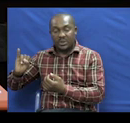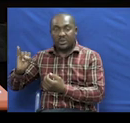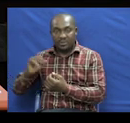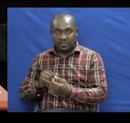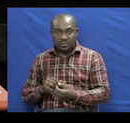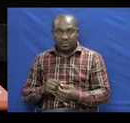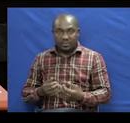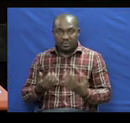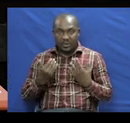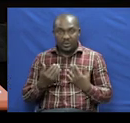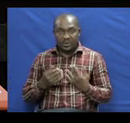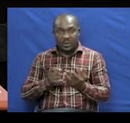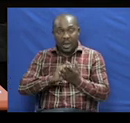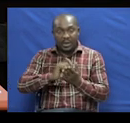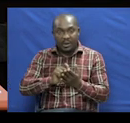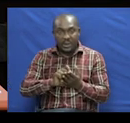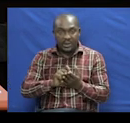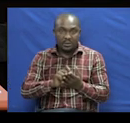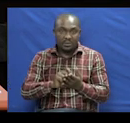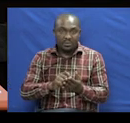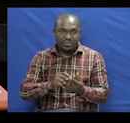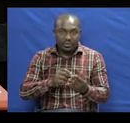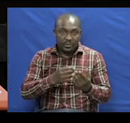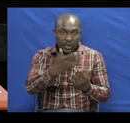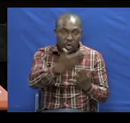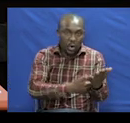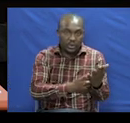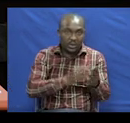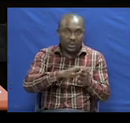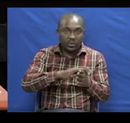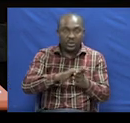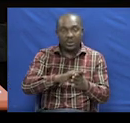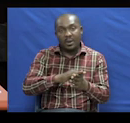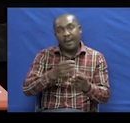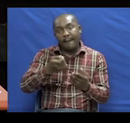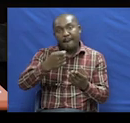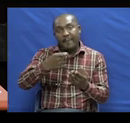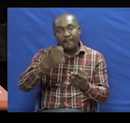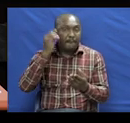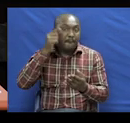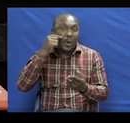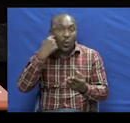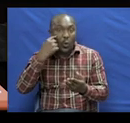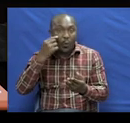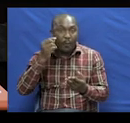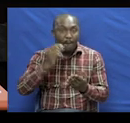example. I can write some notes using blue pen. I can write some notes